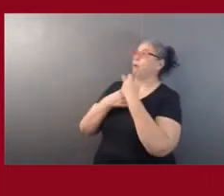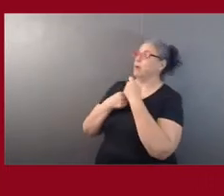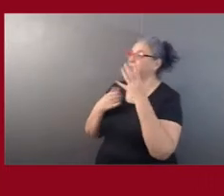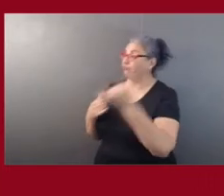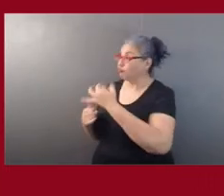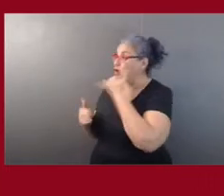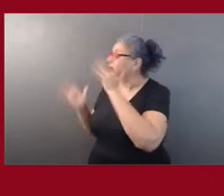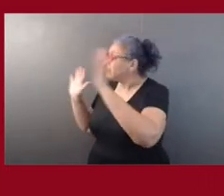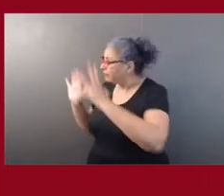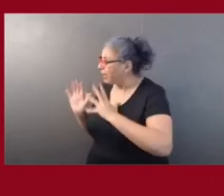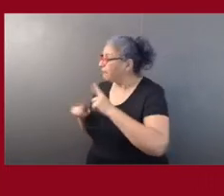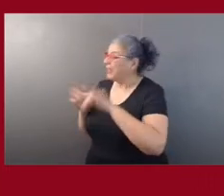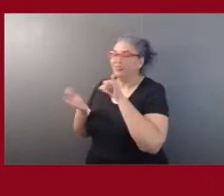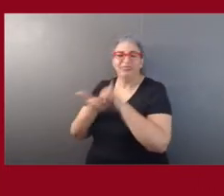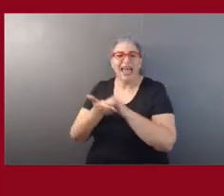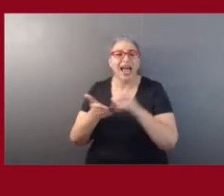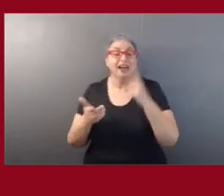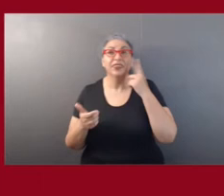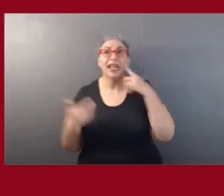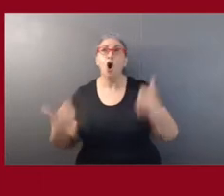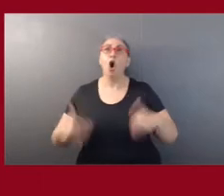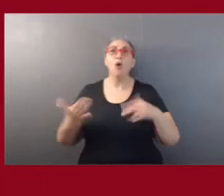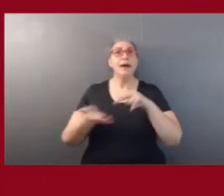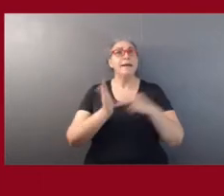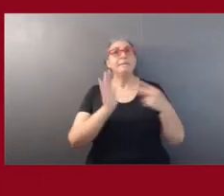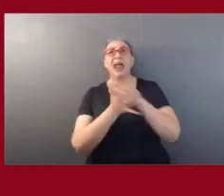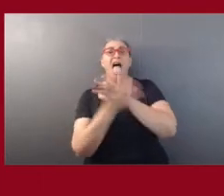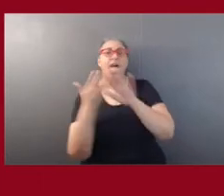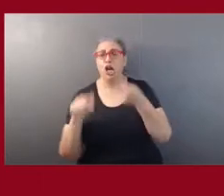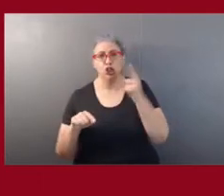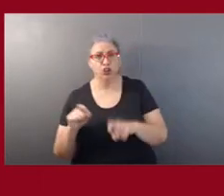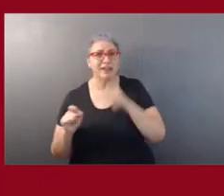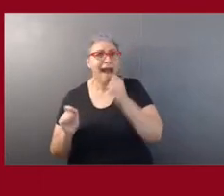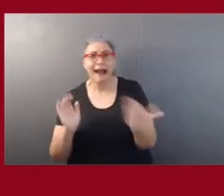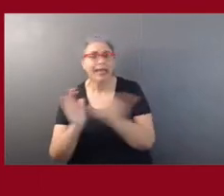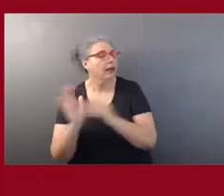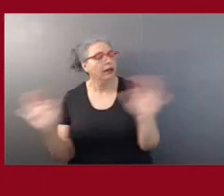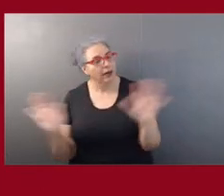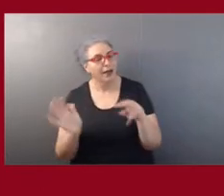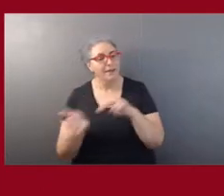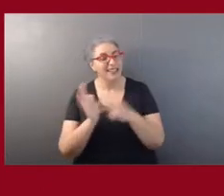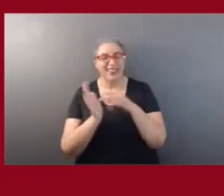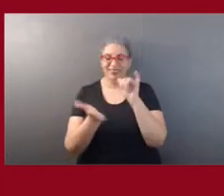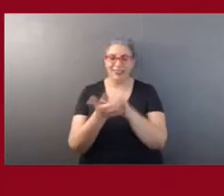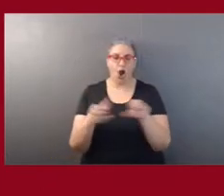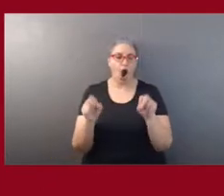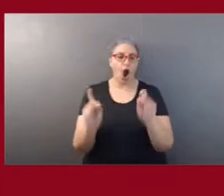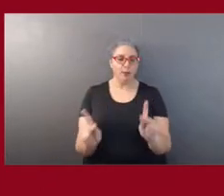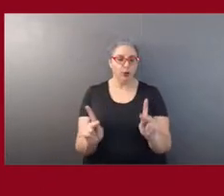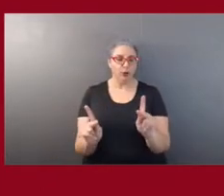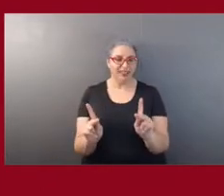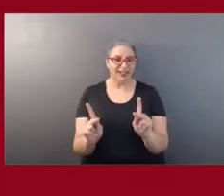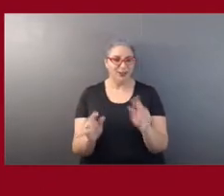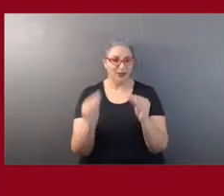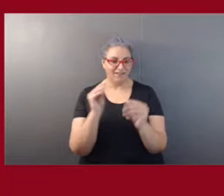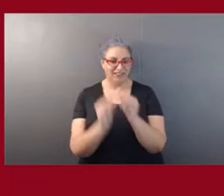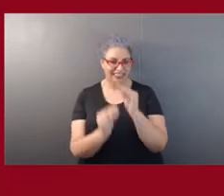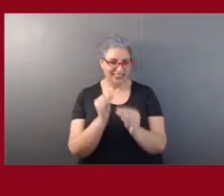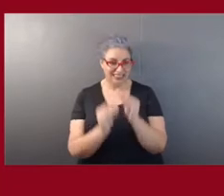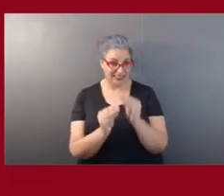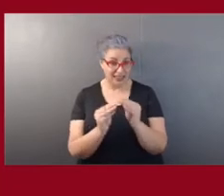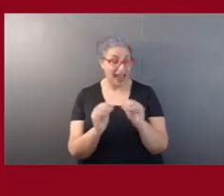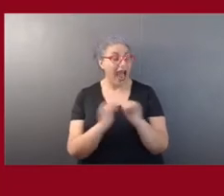And so I think that the way that studios and networks can get it right is A, spend money. It's not